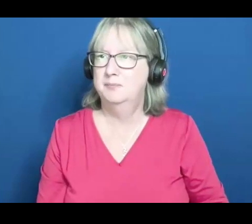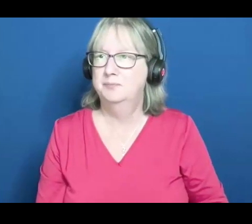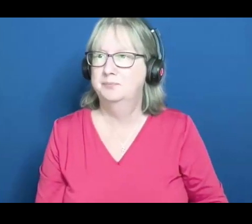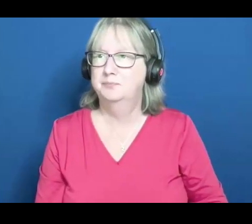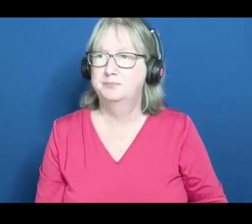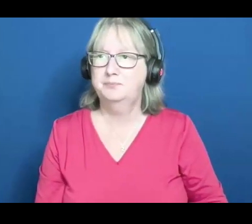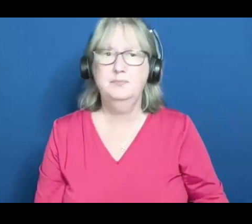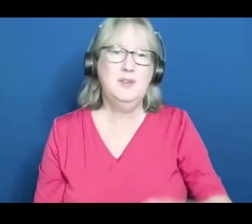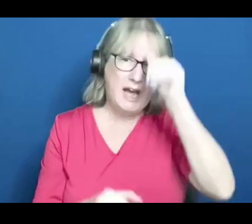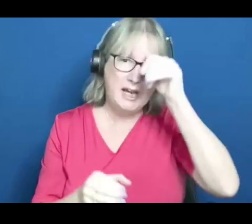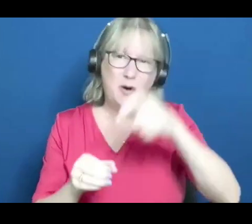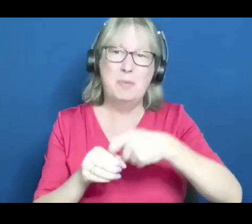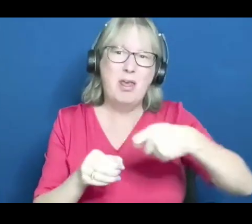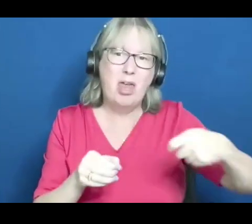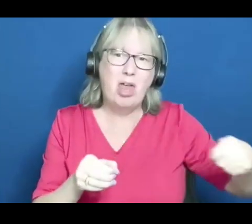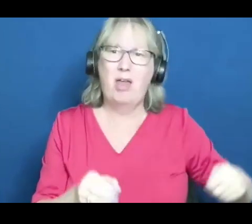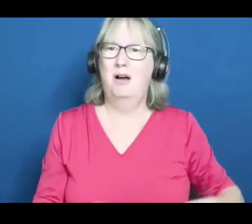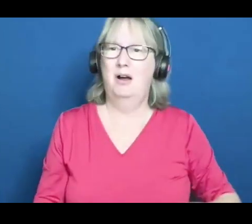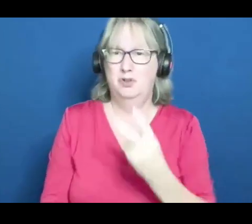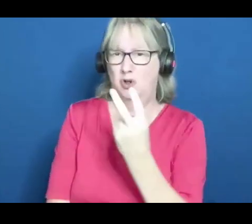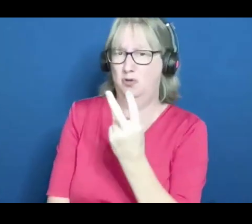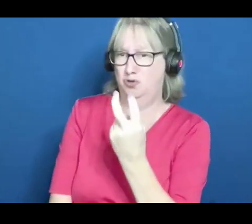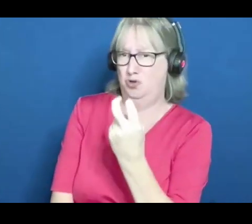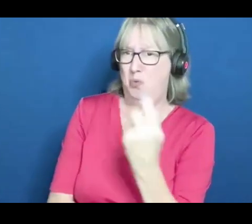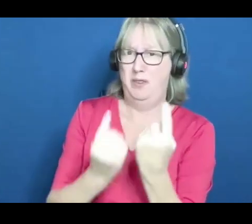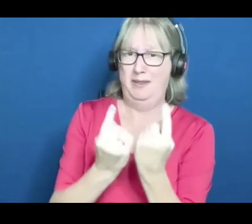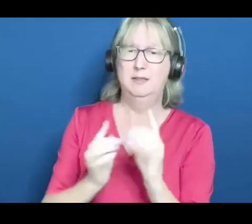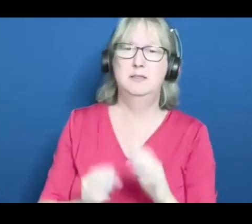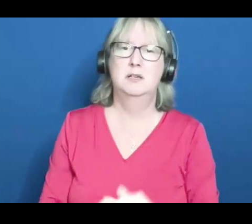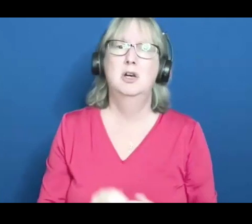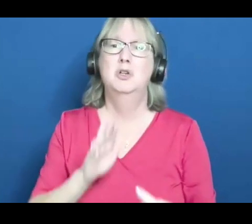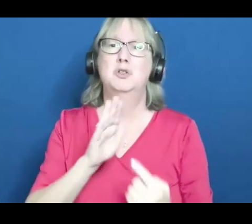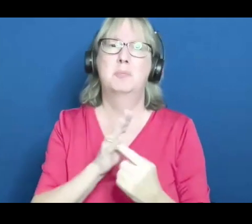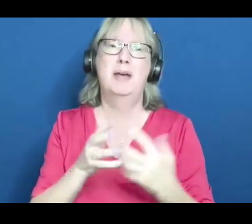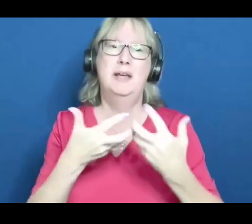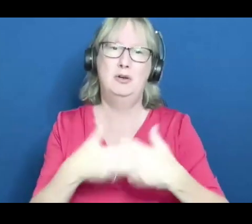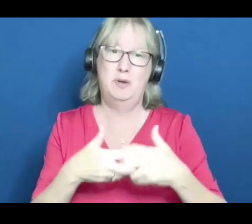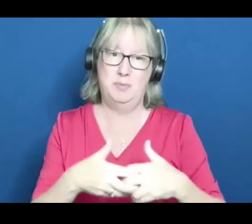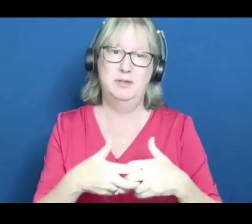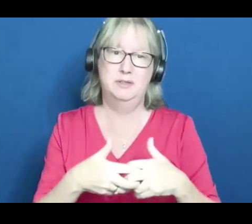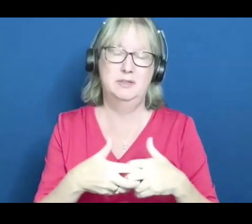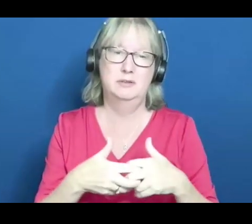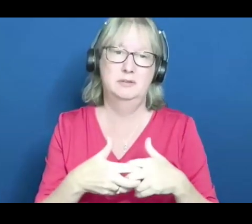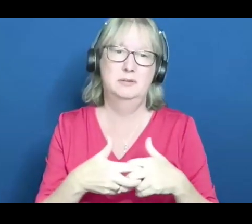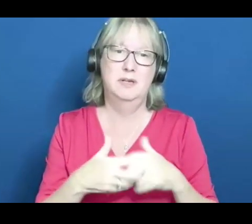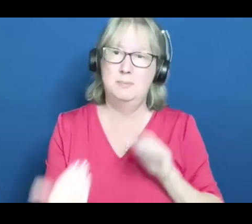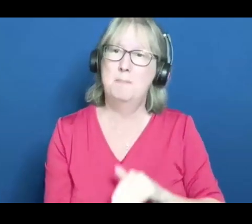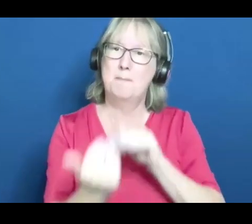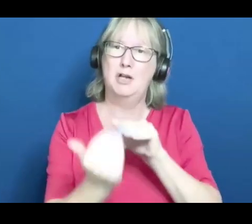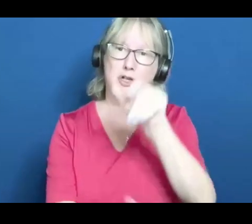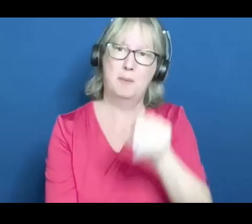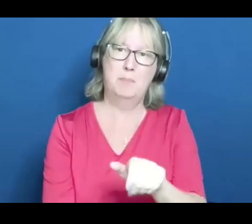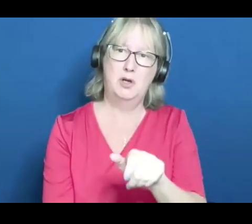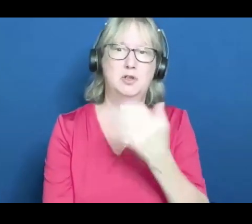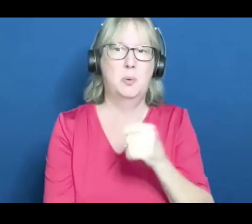Sorry to ramble on a bit here. I just got a couple of little bits of extra things to say. So the main equipment we supplied over the years is tailored to the individual. So you've got